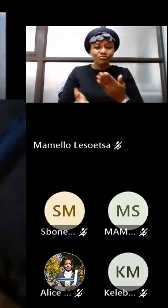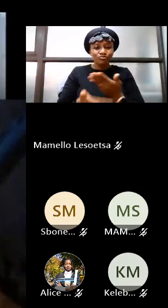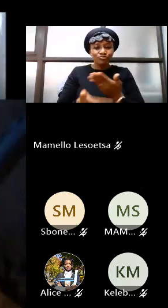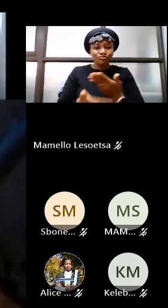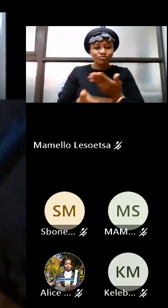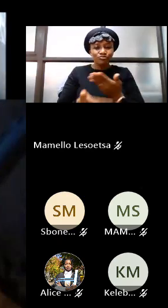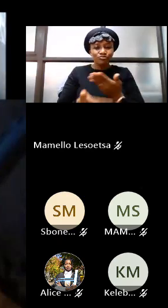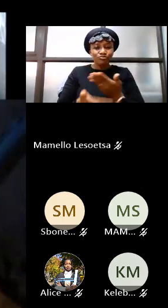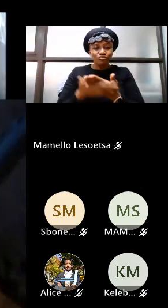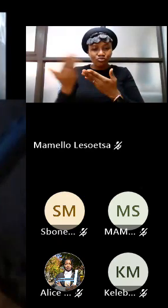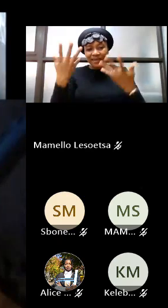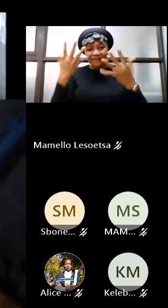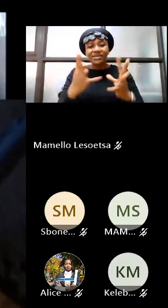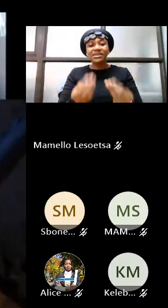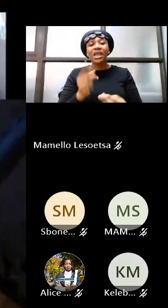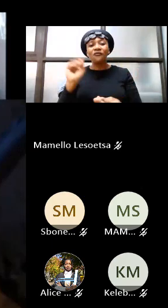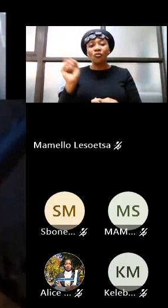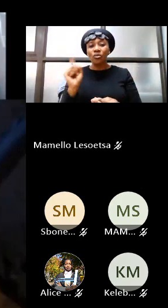the uncle.